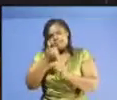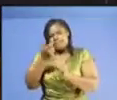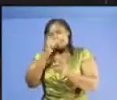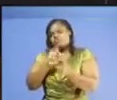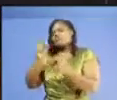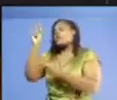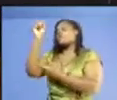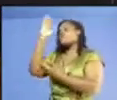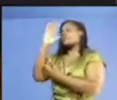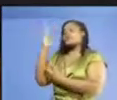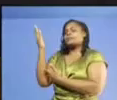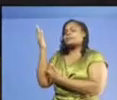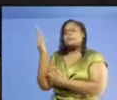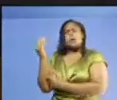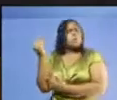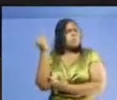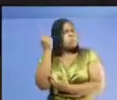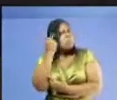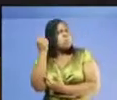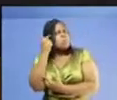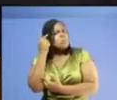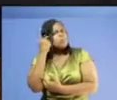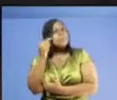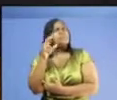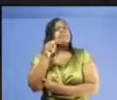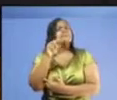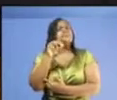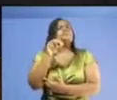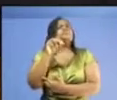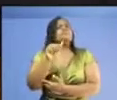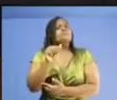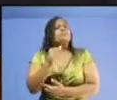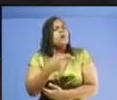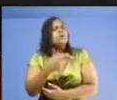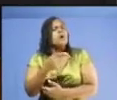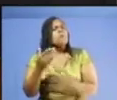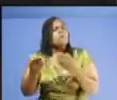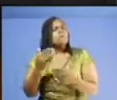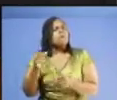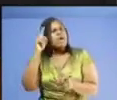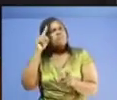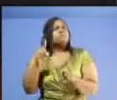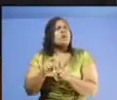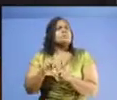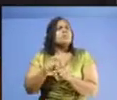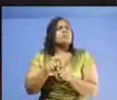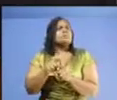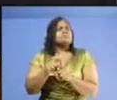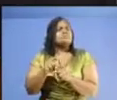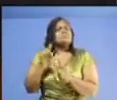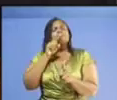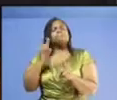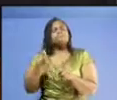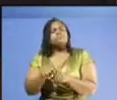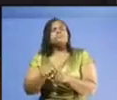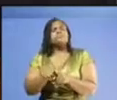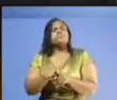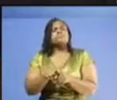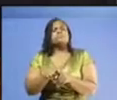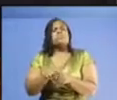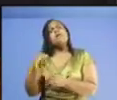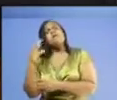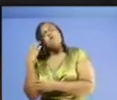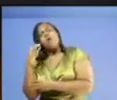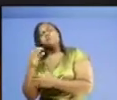I believe he must have had cousins. He never just had a wife. And sons and their wives.